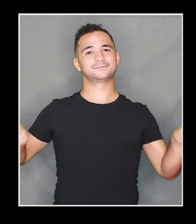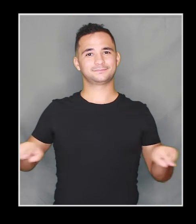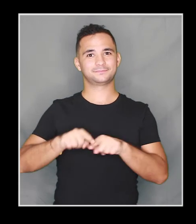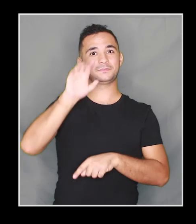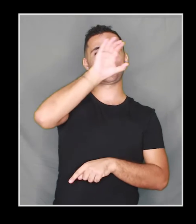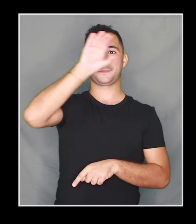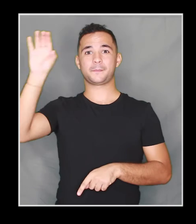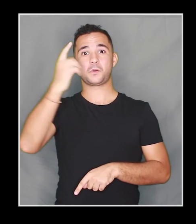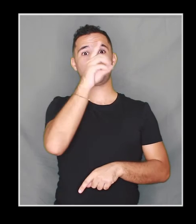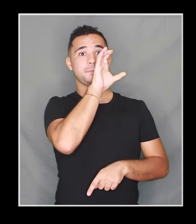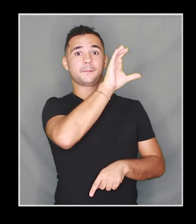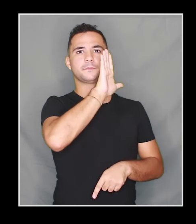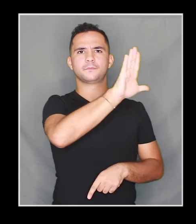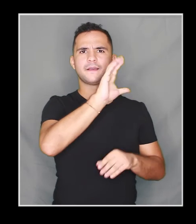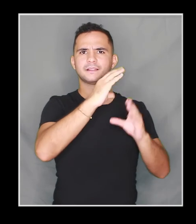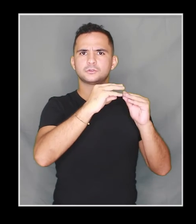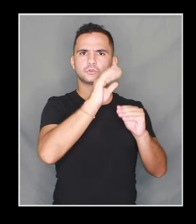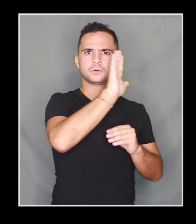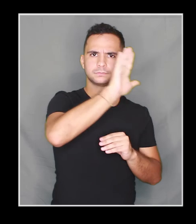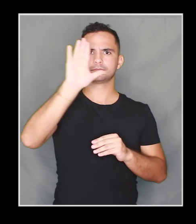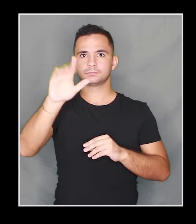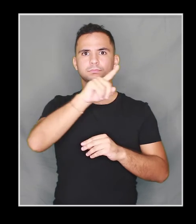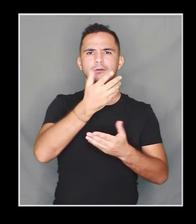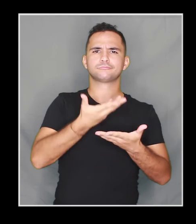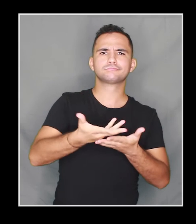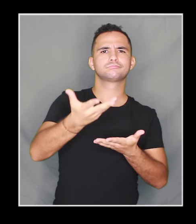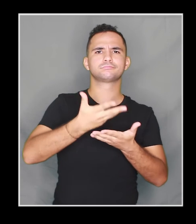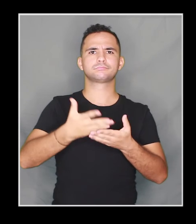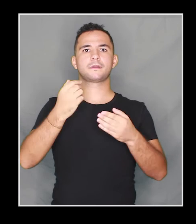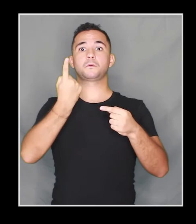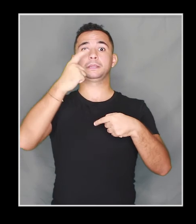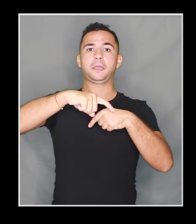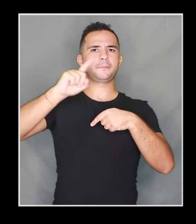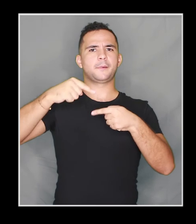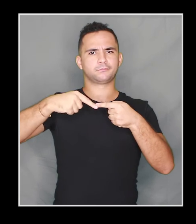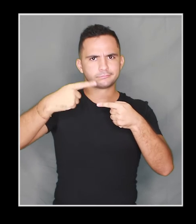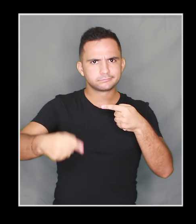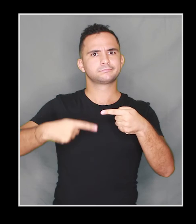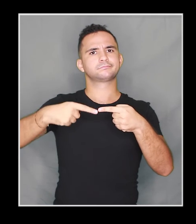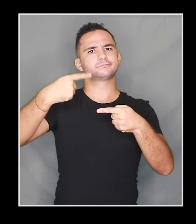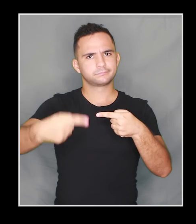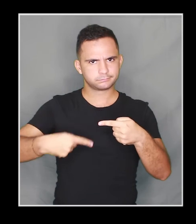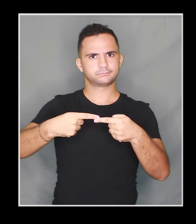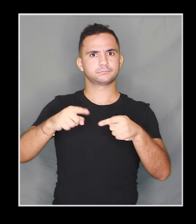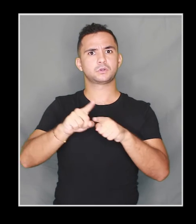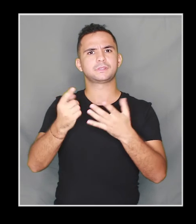Often subtitled, each square corresponds to an episode of the cycle.